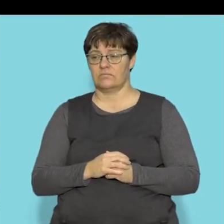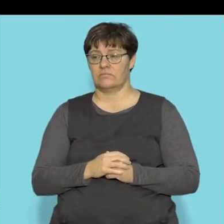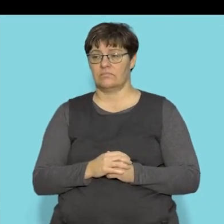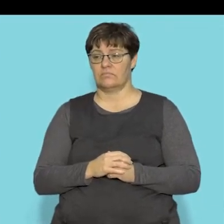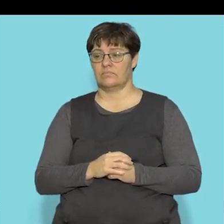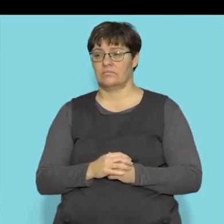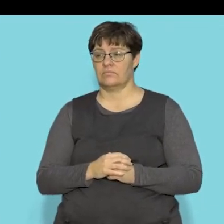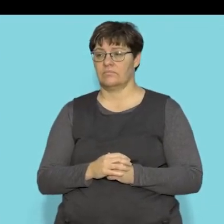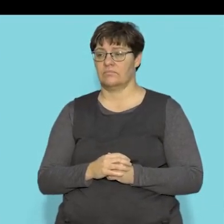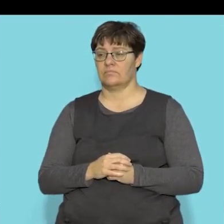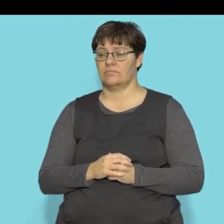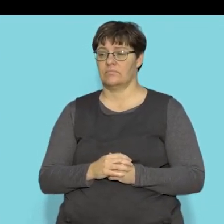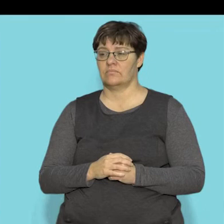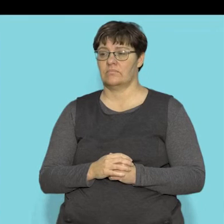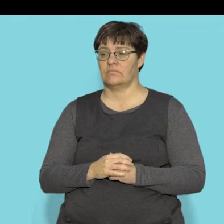1,04,